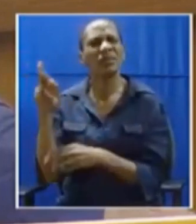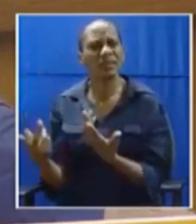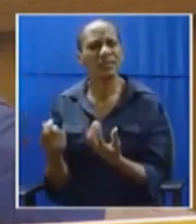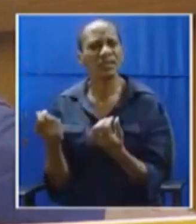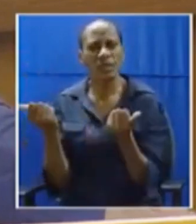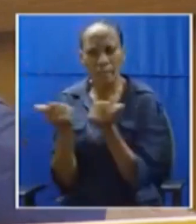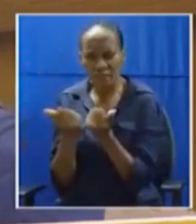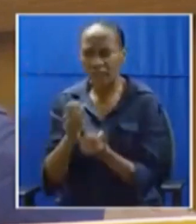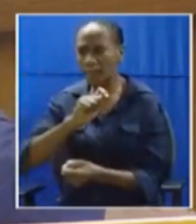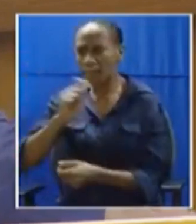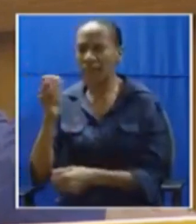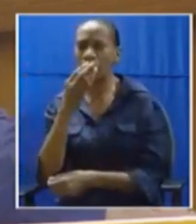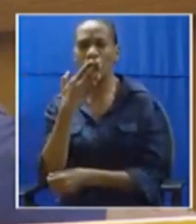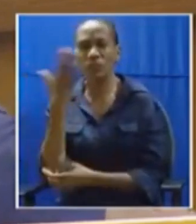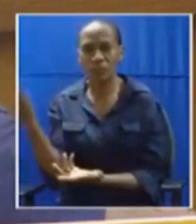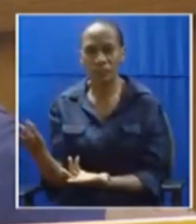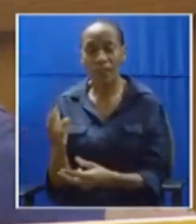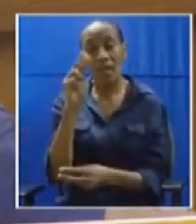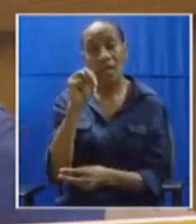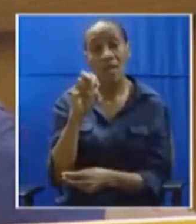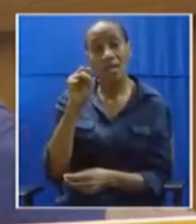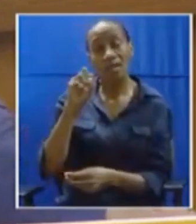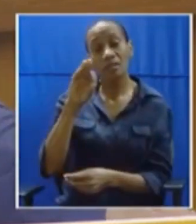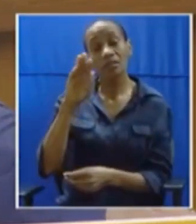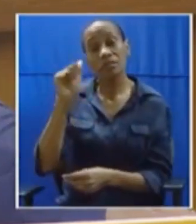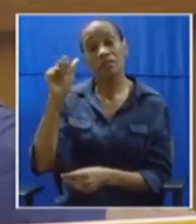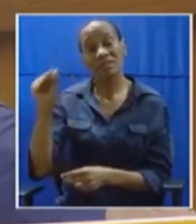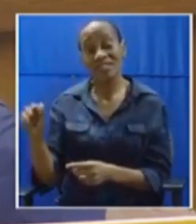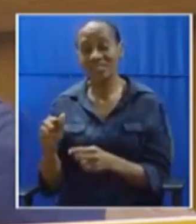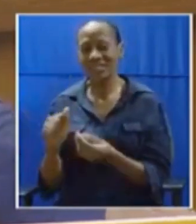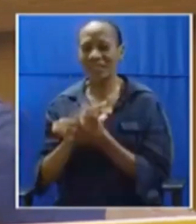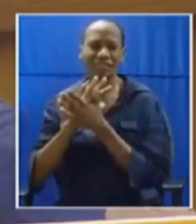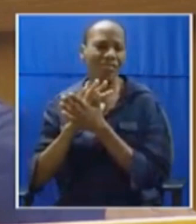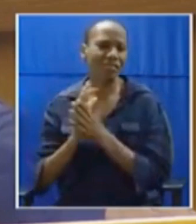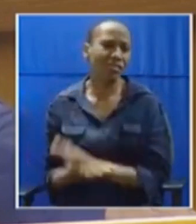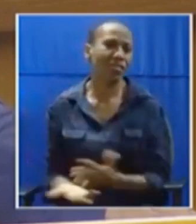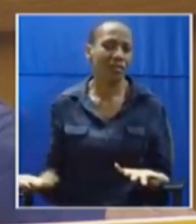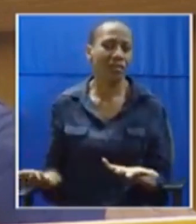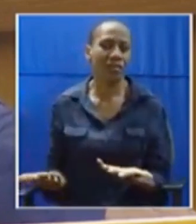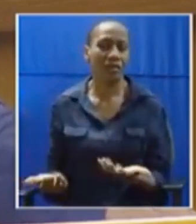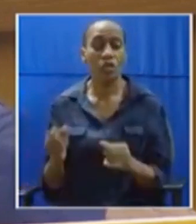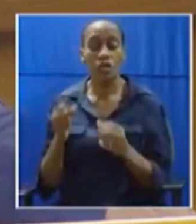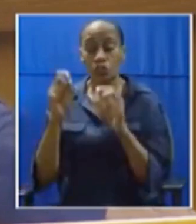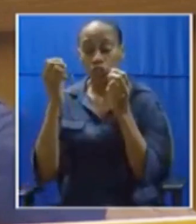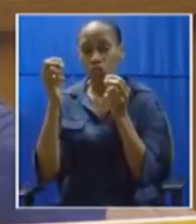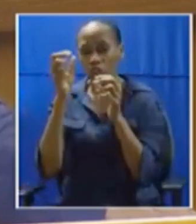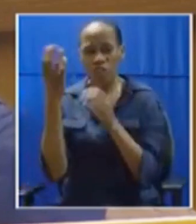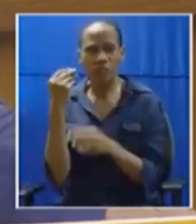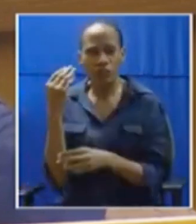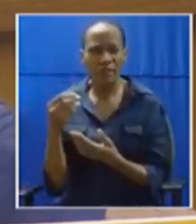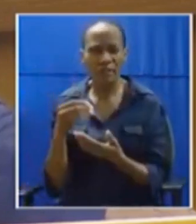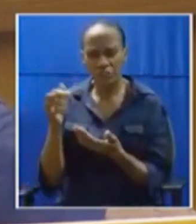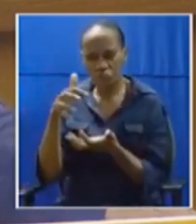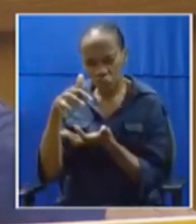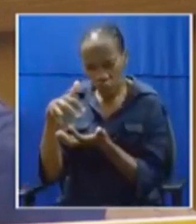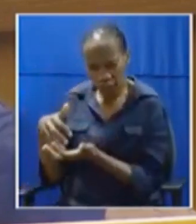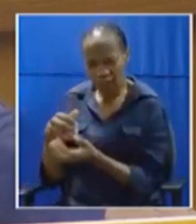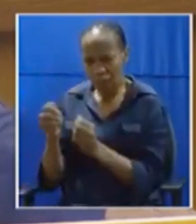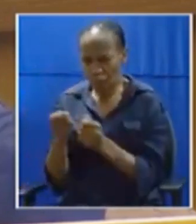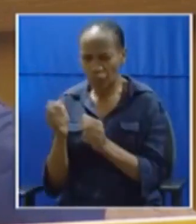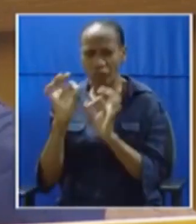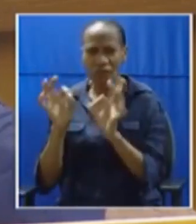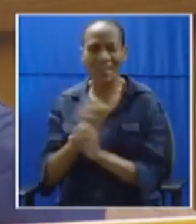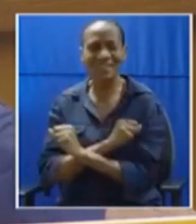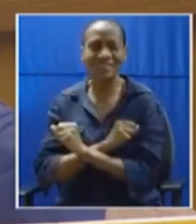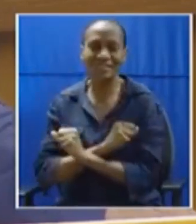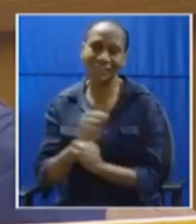students, with NSFAS being in complete shambles, with student statuses not being updated and incoherent communication leaving students